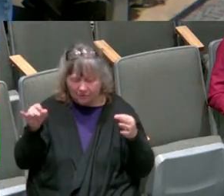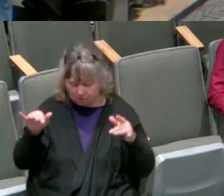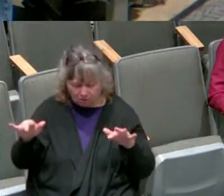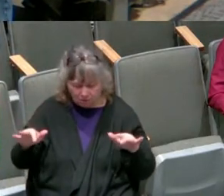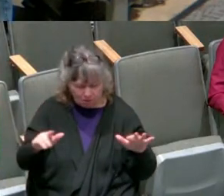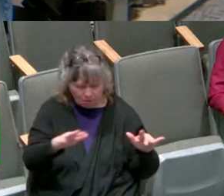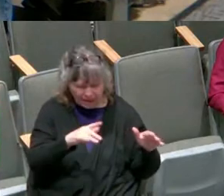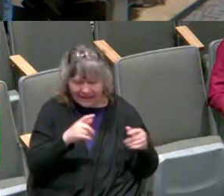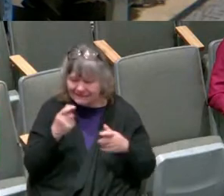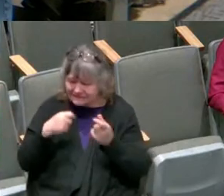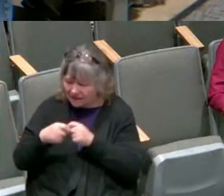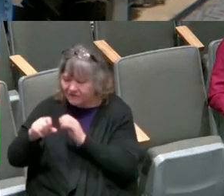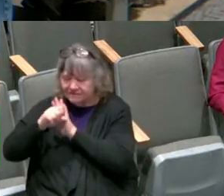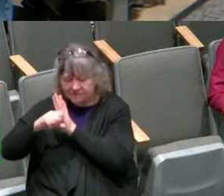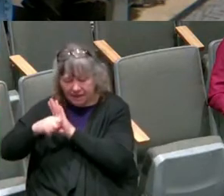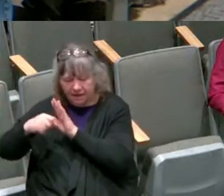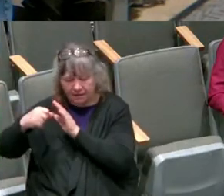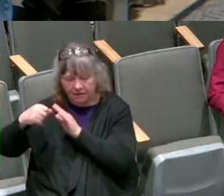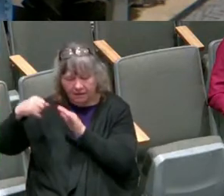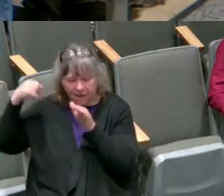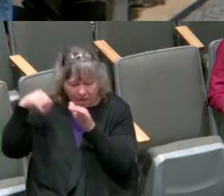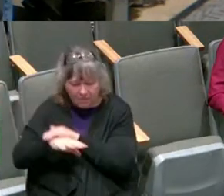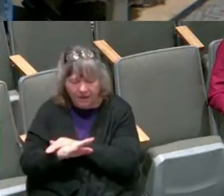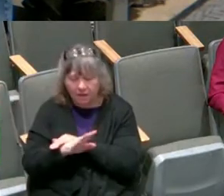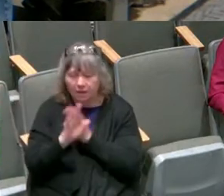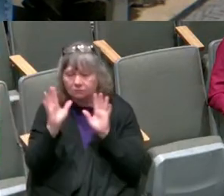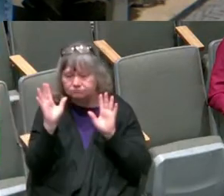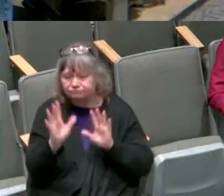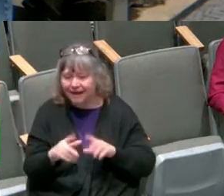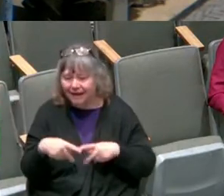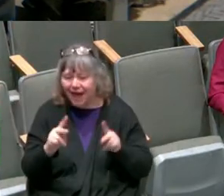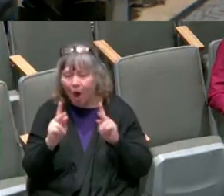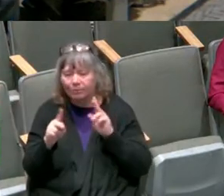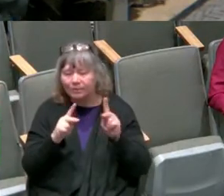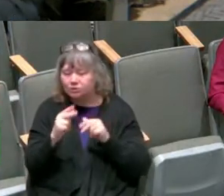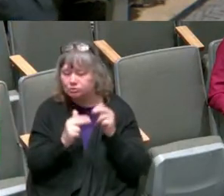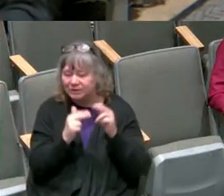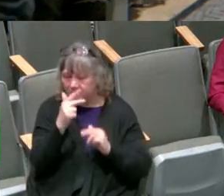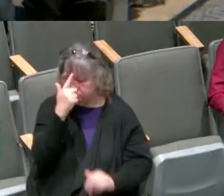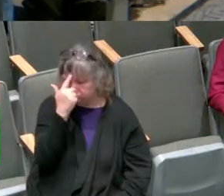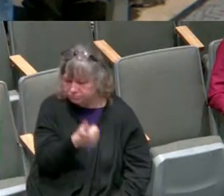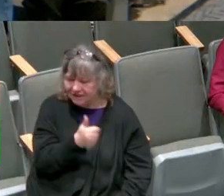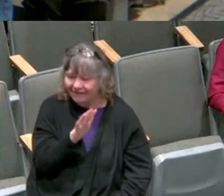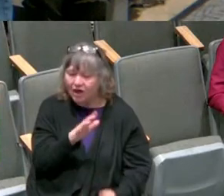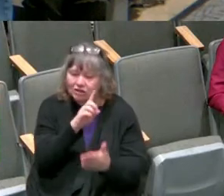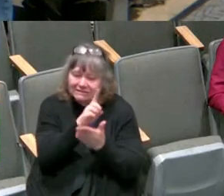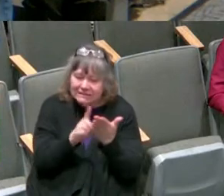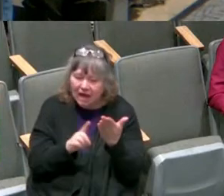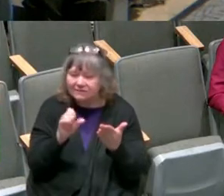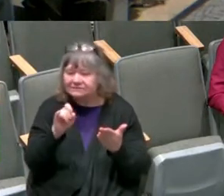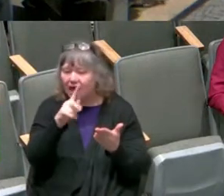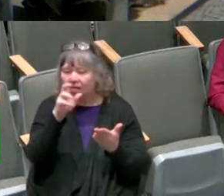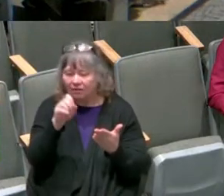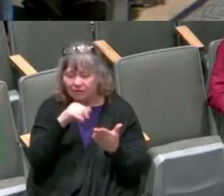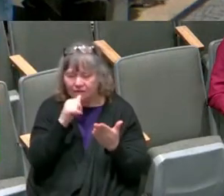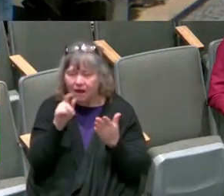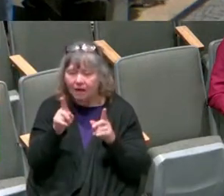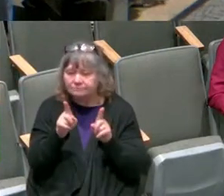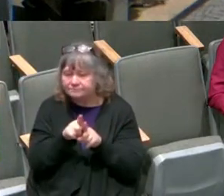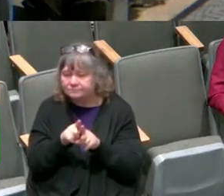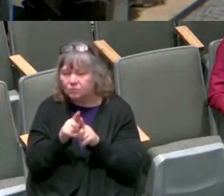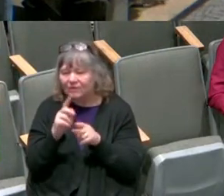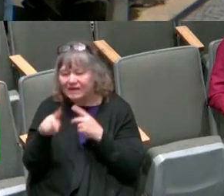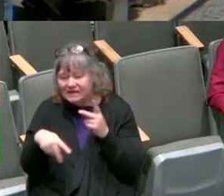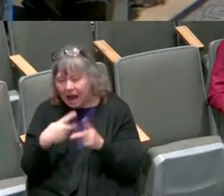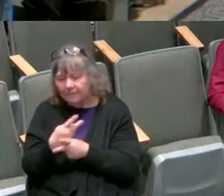the state come in and permit a developer to build something of their own design and style that is not in keeping with